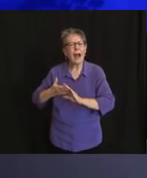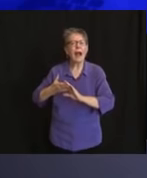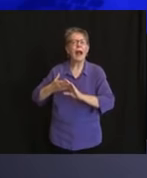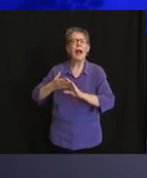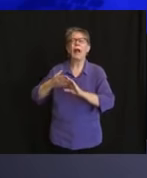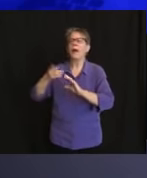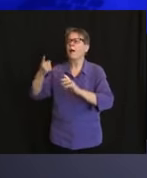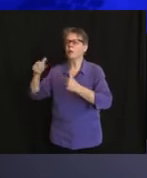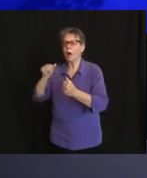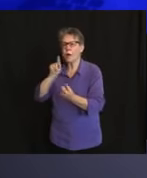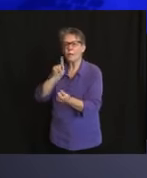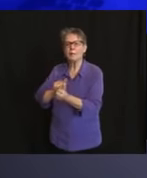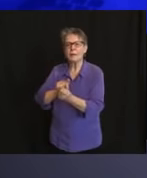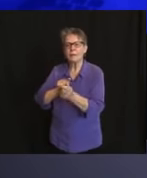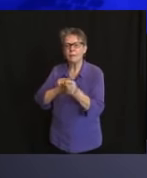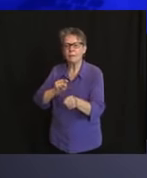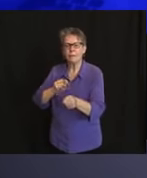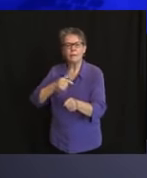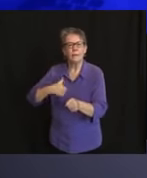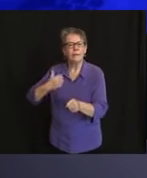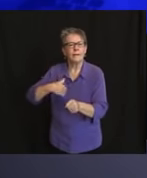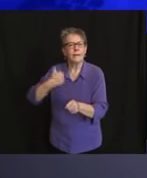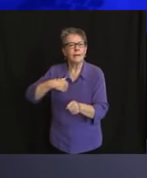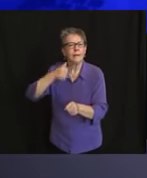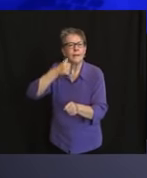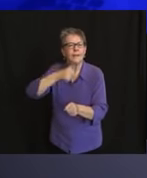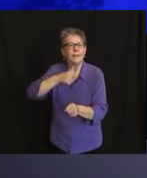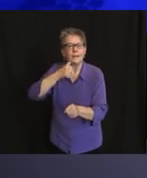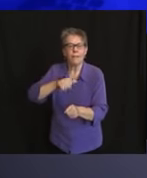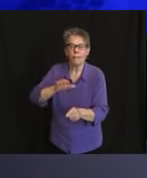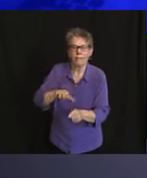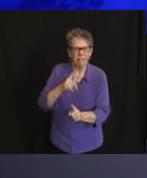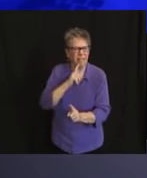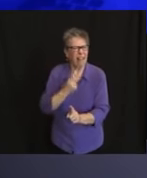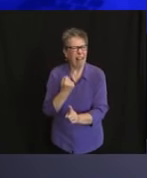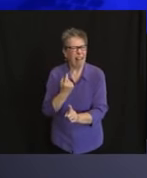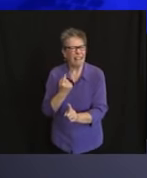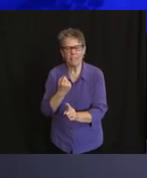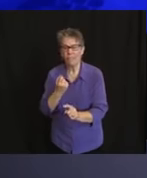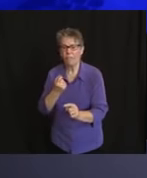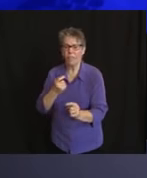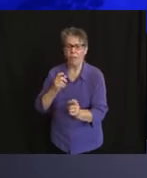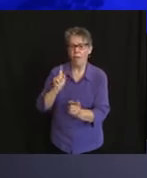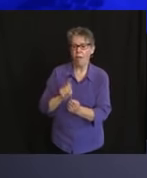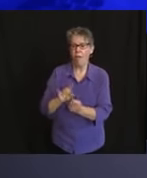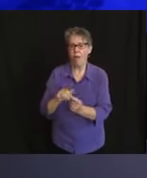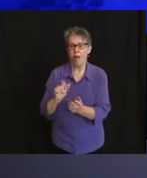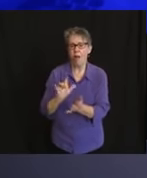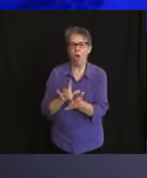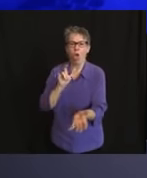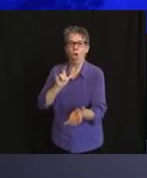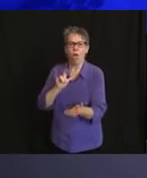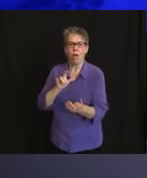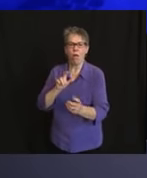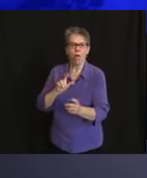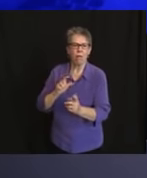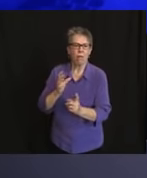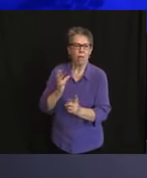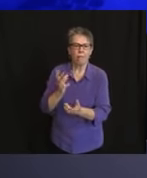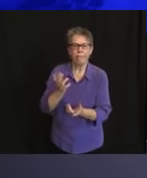just one thing, and it sometimes I don't recognize them enough. I had my weekly phone call with the 21 county